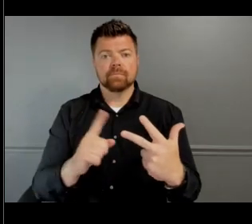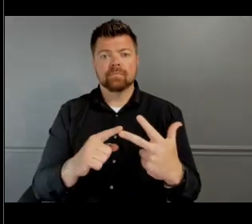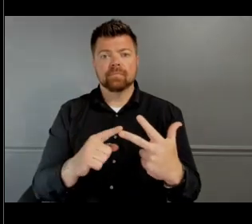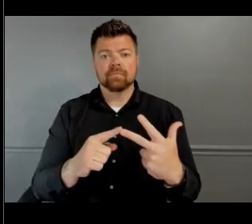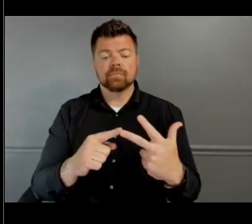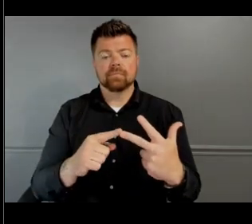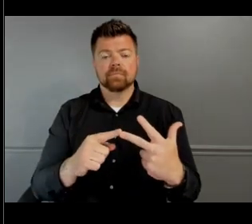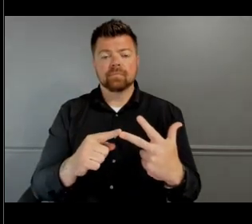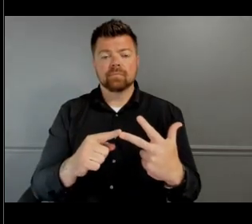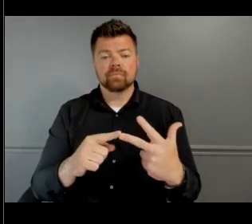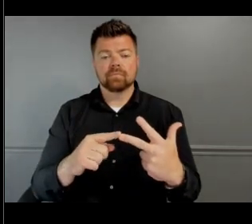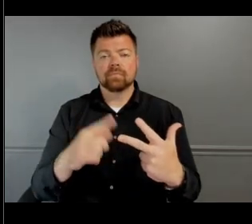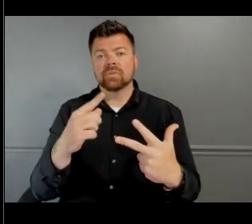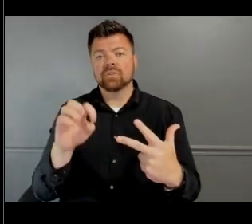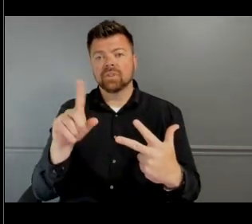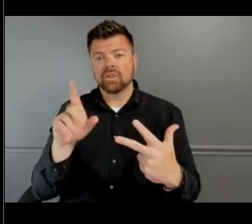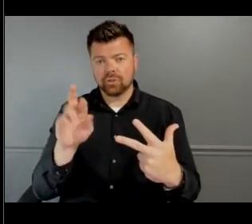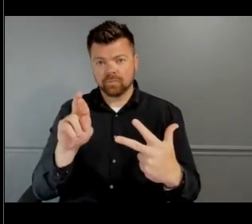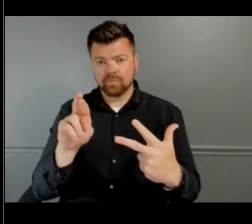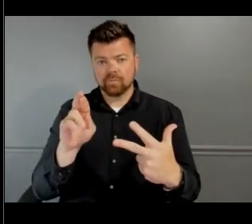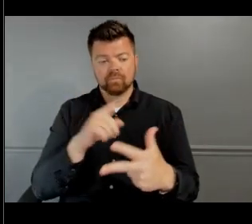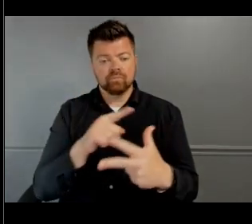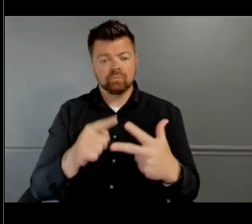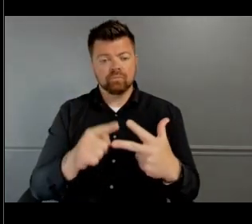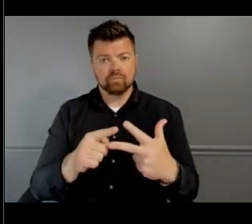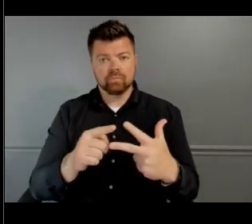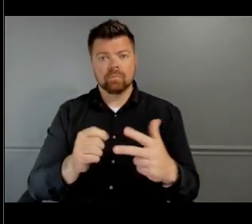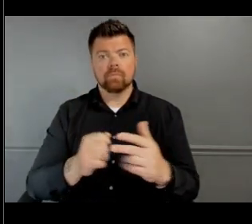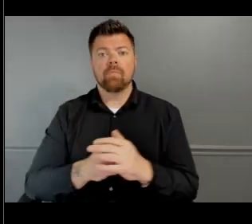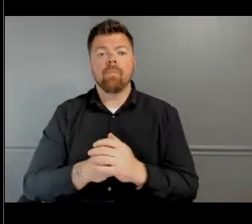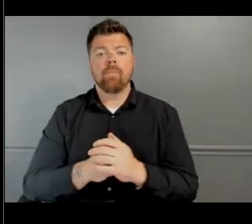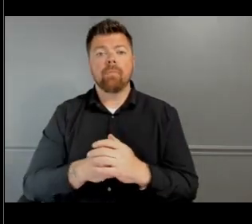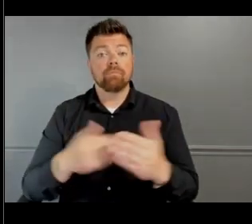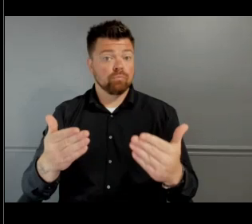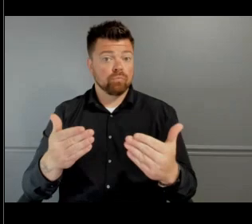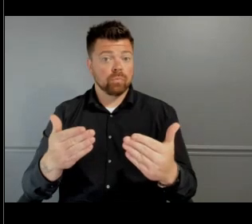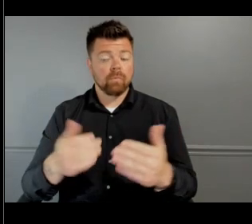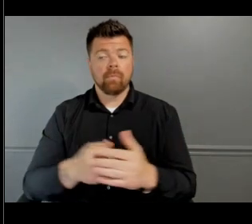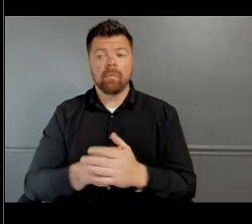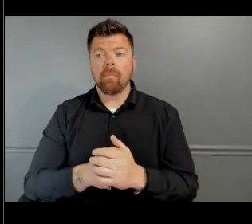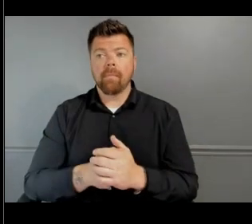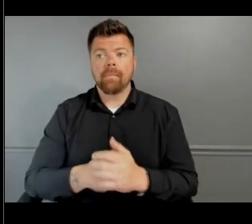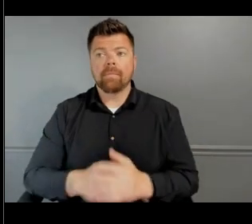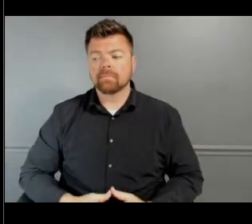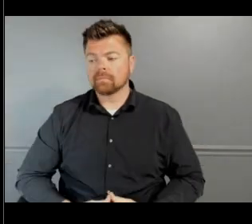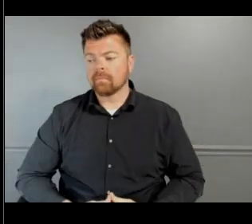And the third option, gender. So we'll go ahead and launch this poll.